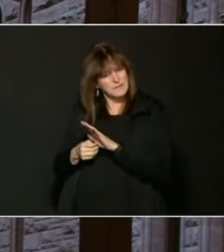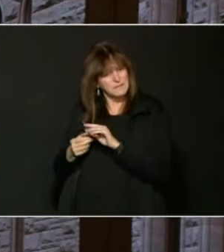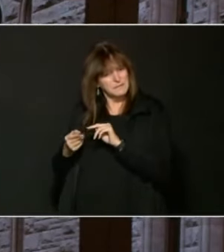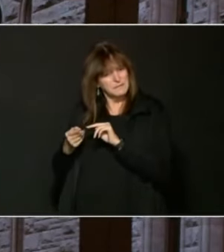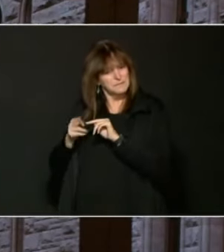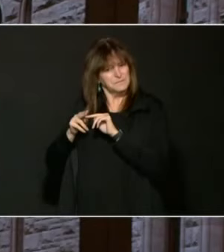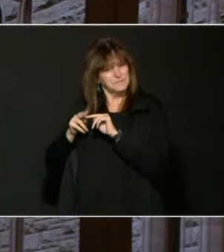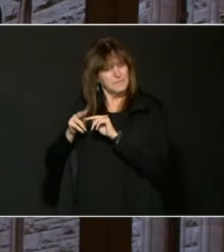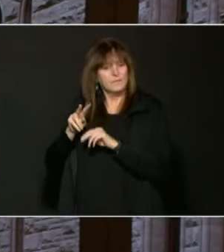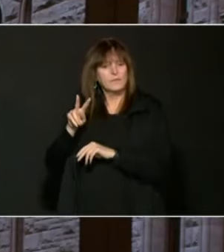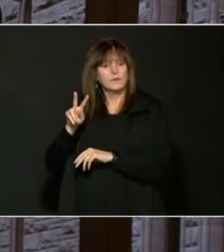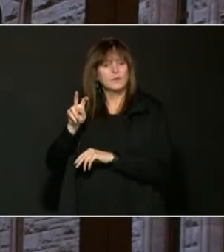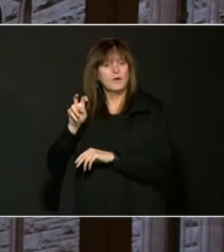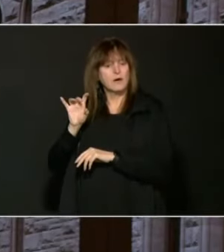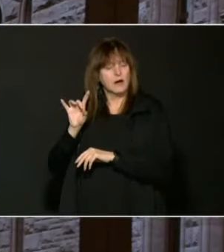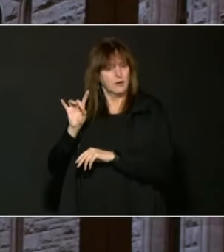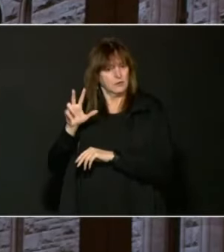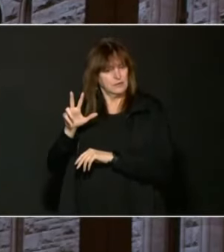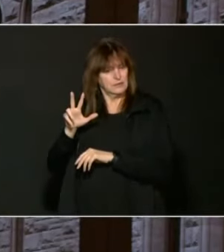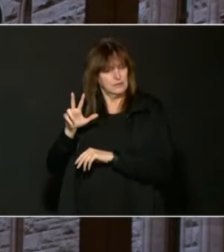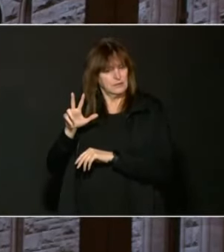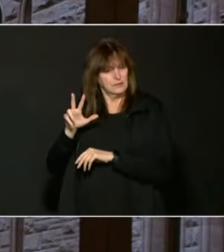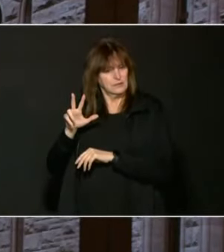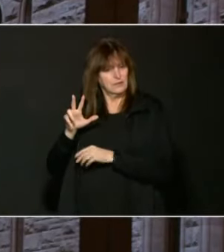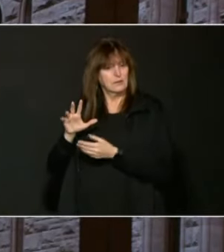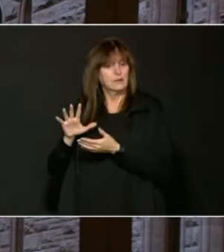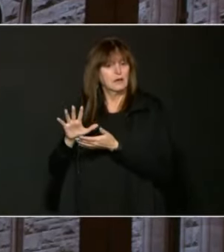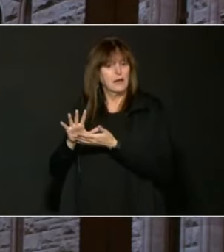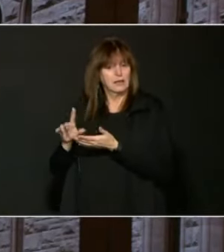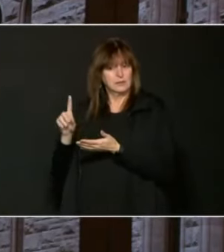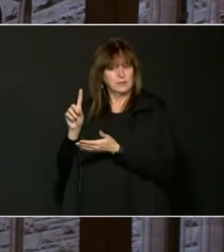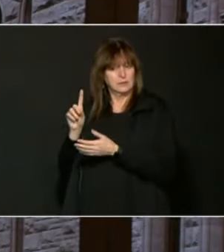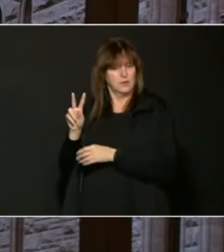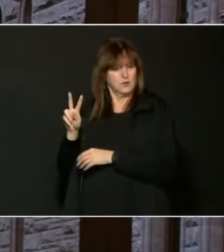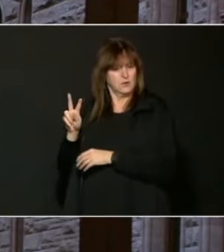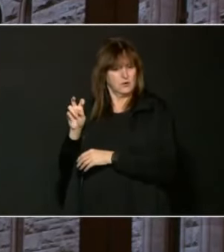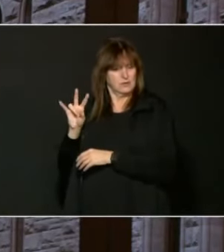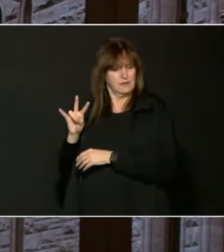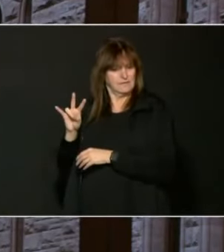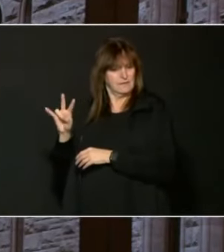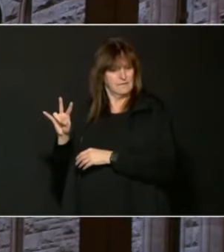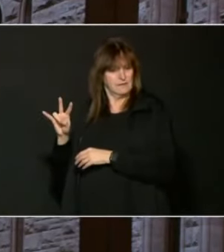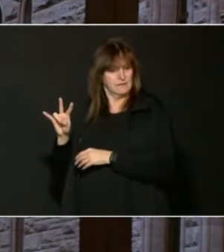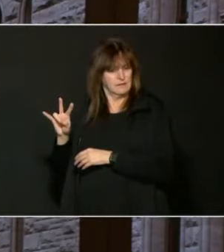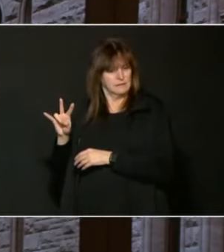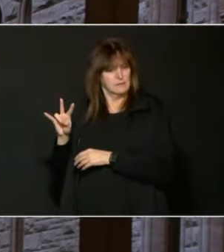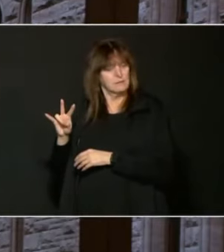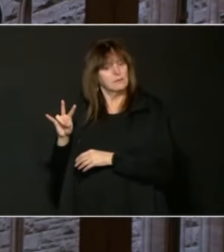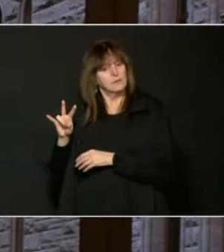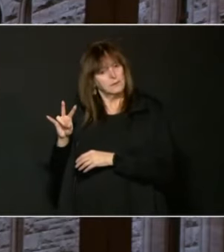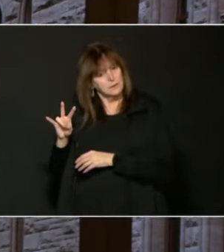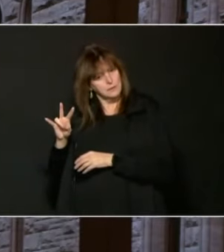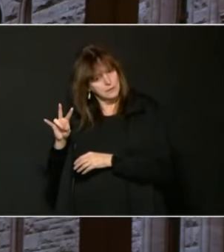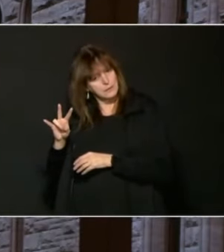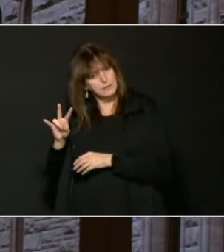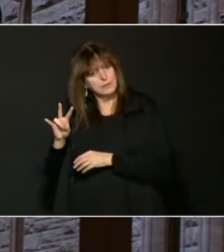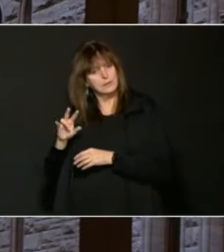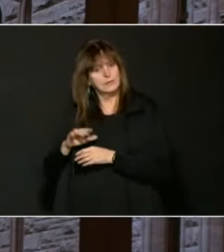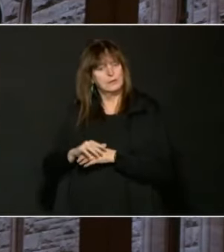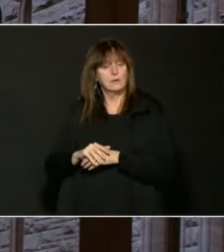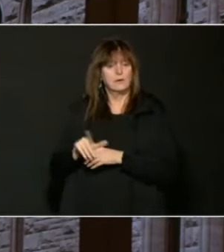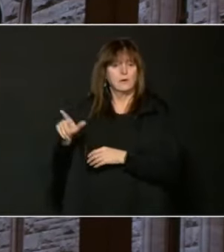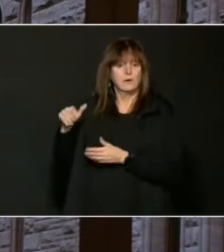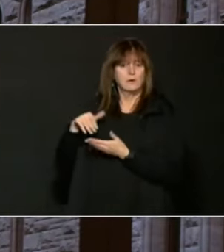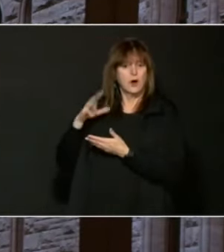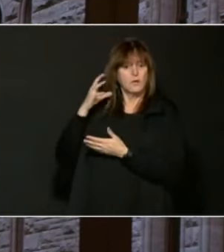283 from 277. So we've seen that, as the graph showed in Dr. Brown's presentation, a leveling at